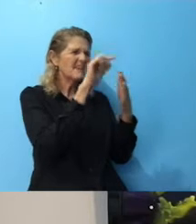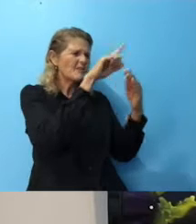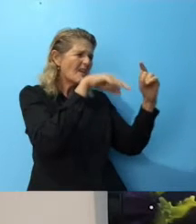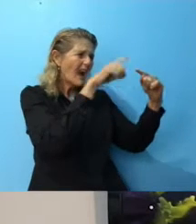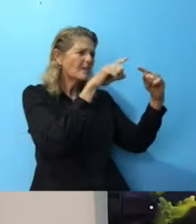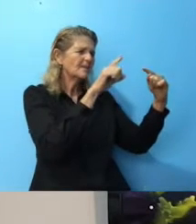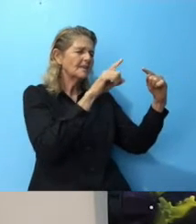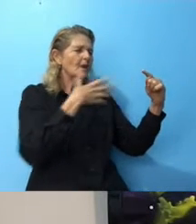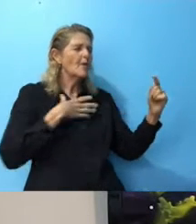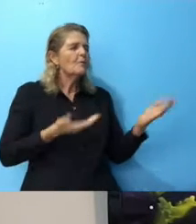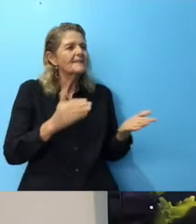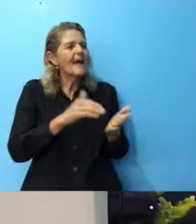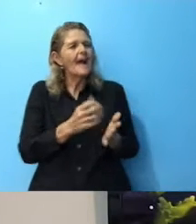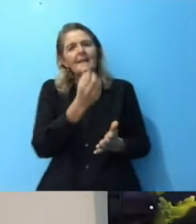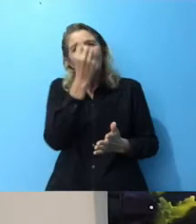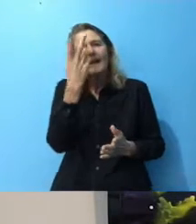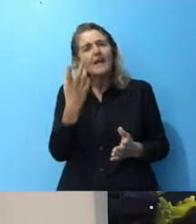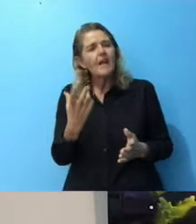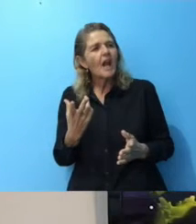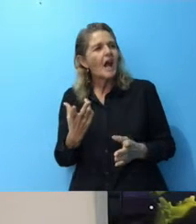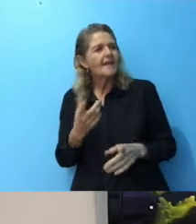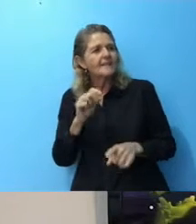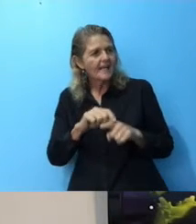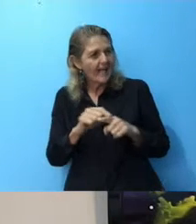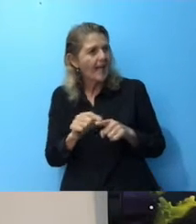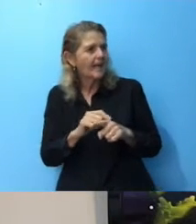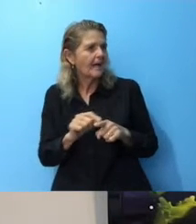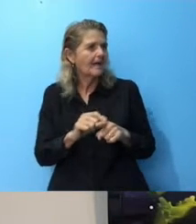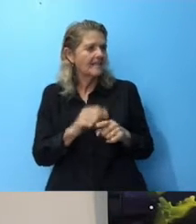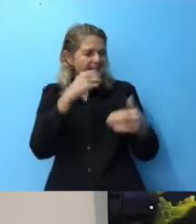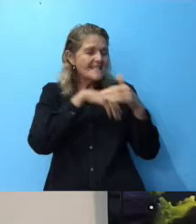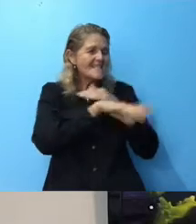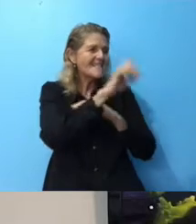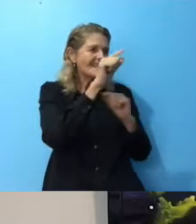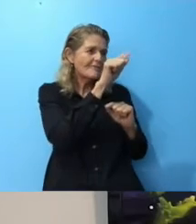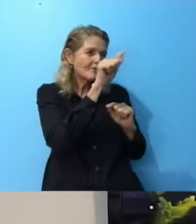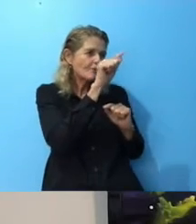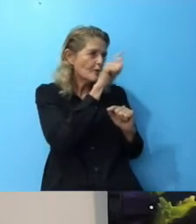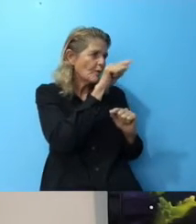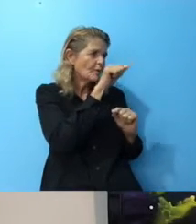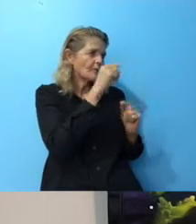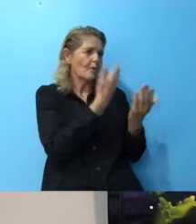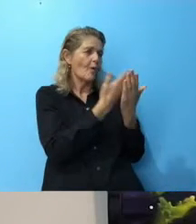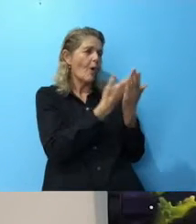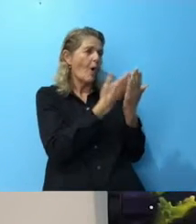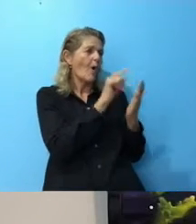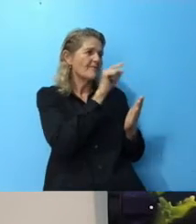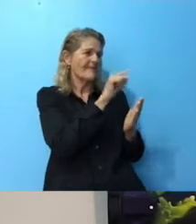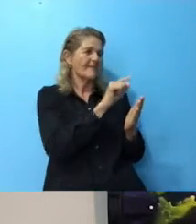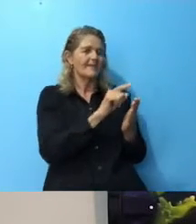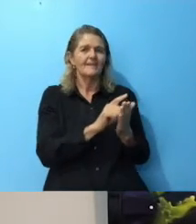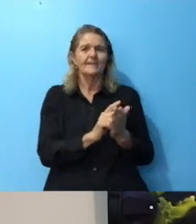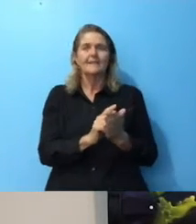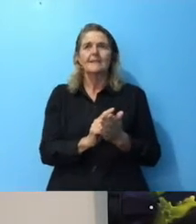bring a lighter shade of the colours I've got in the dots just over the top of it. And again, I can do that really,